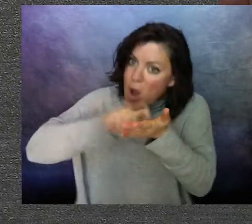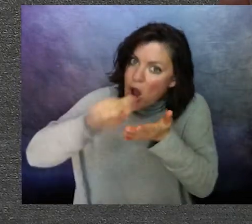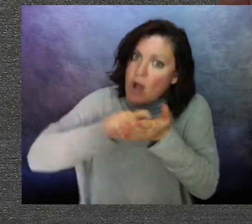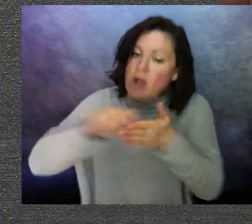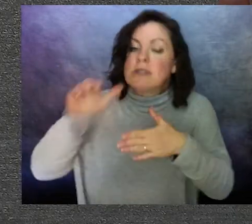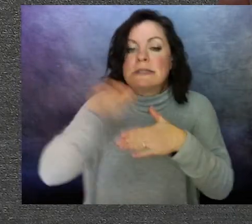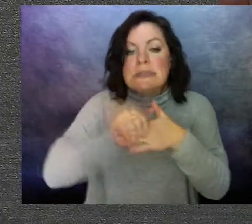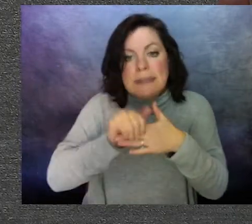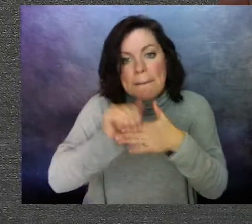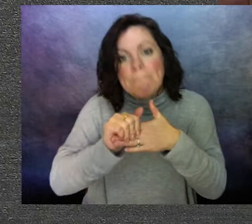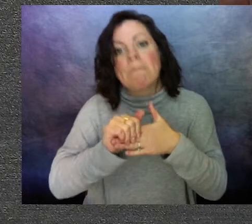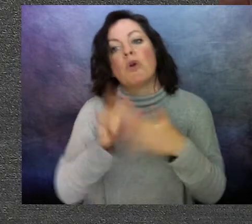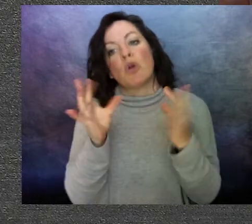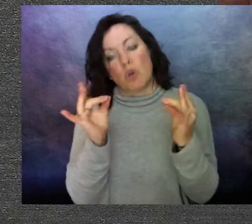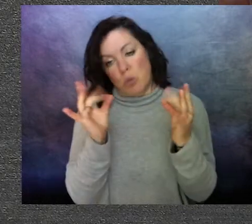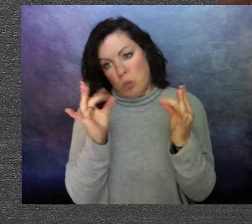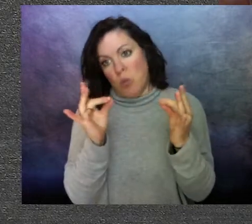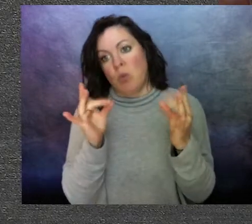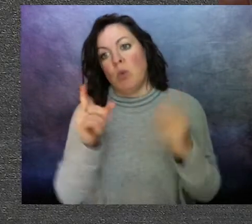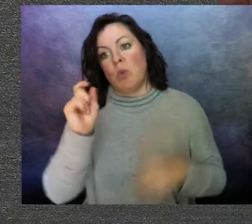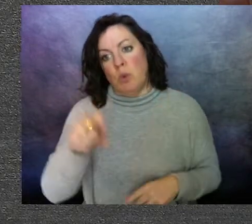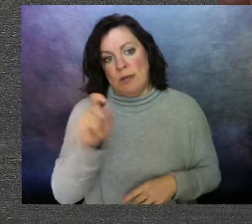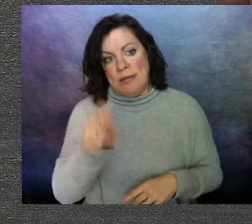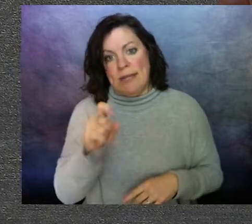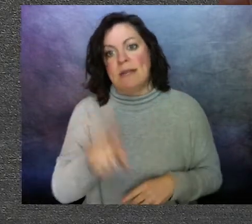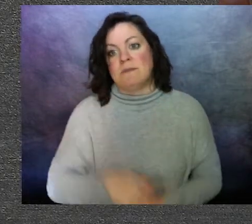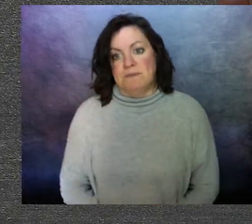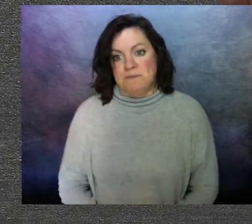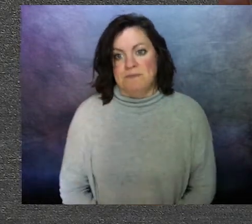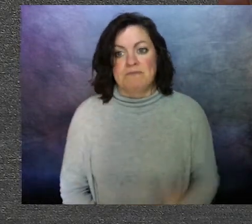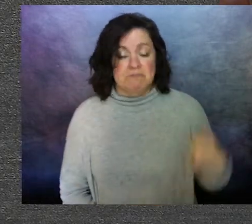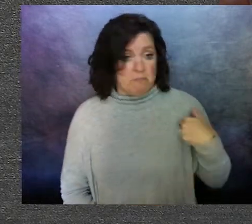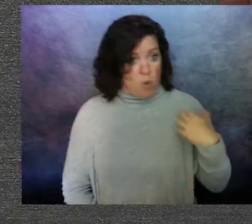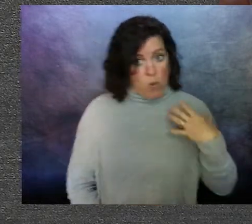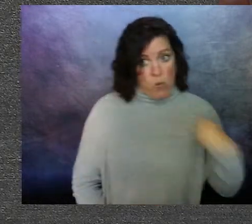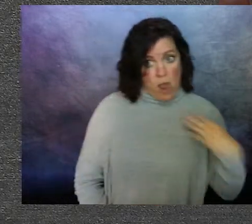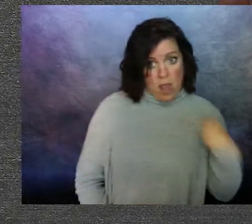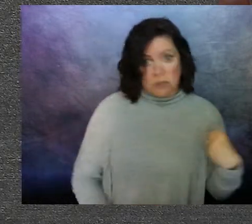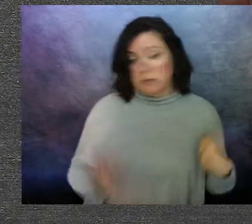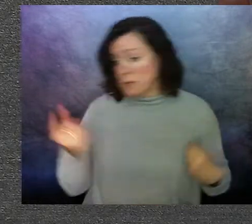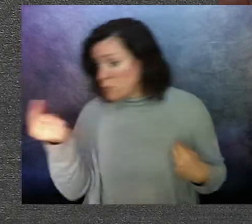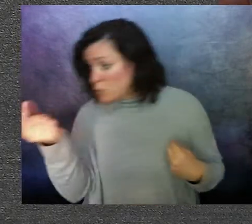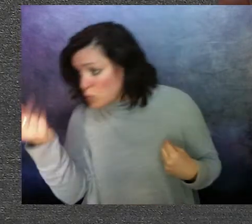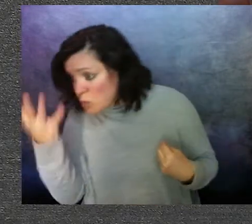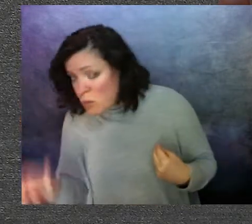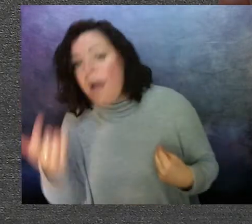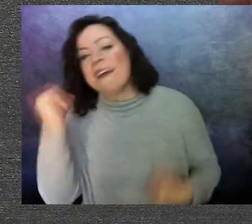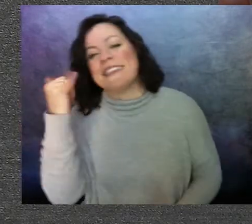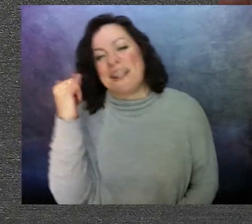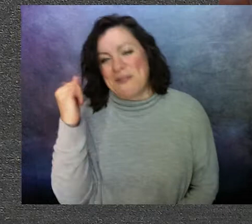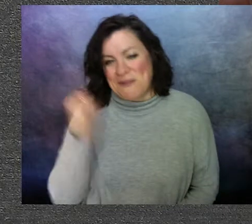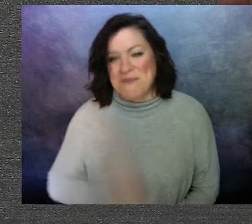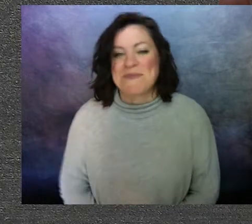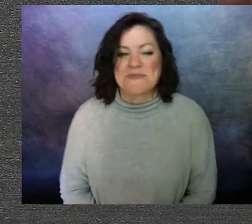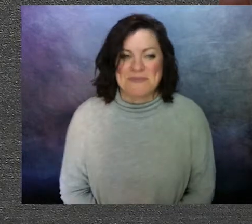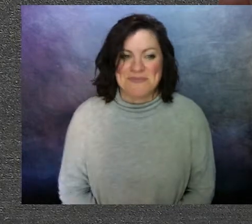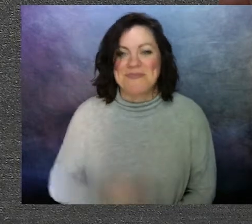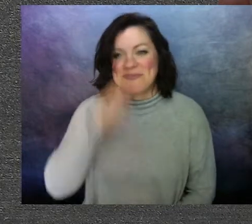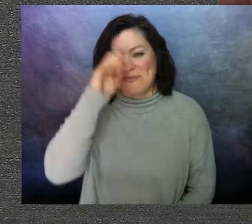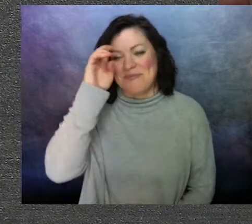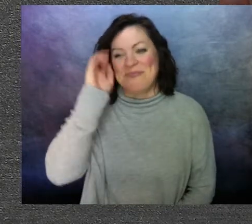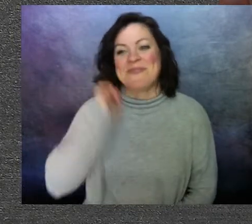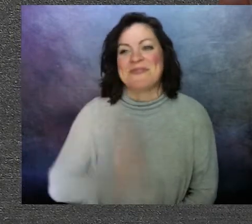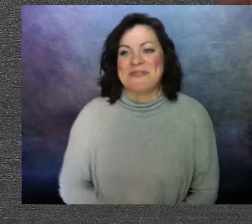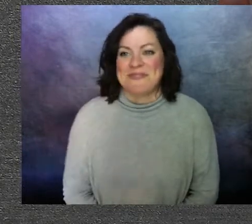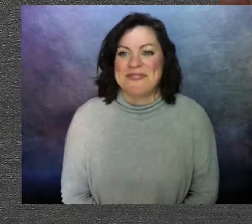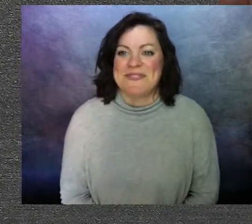red. Okay, now I've already done a yellow one. I mean white one, so I think I'm gonna do yellow. Yay. All right, so do you wanna write